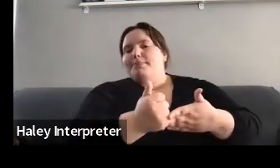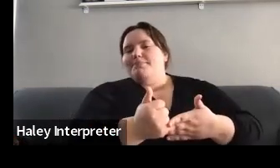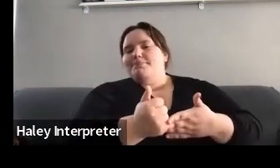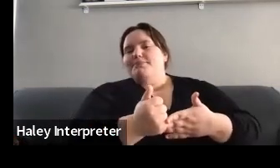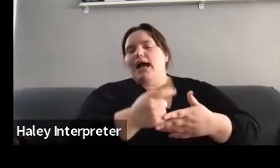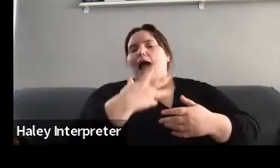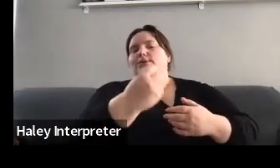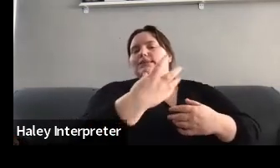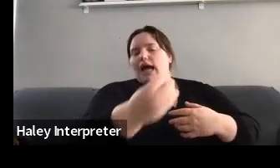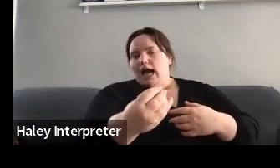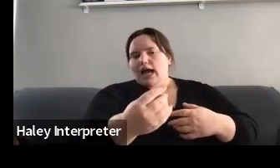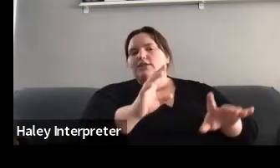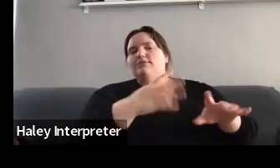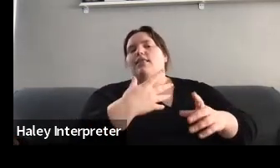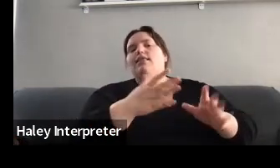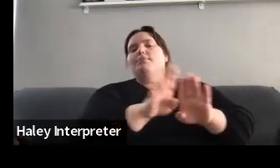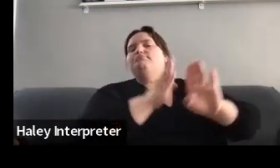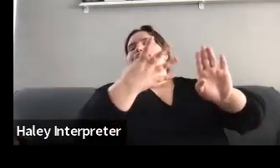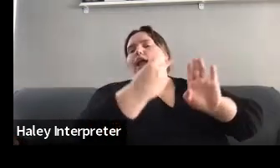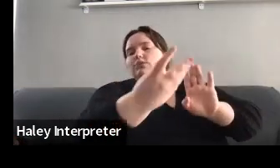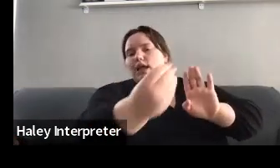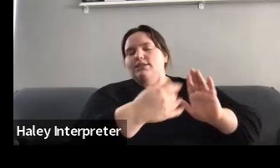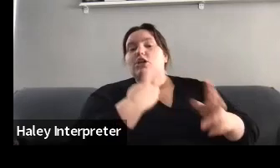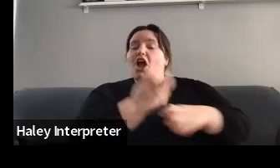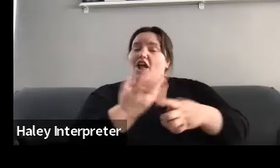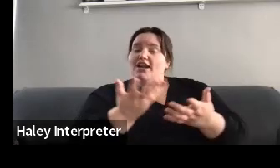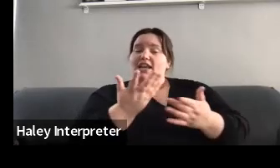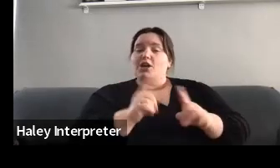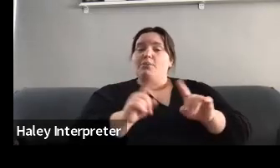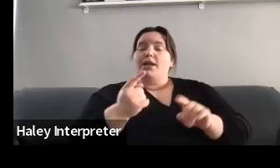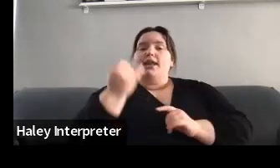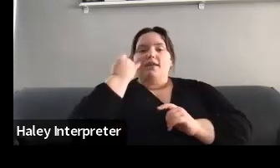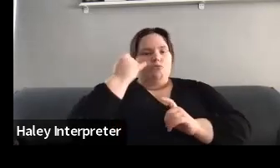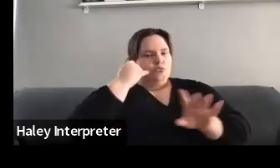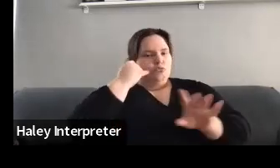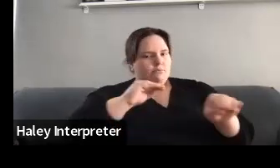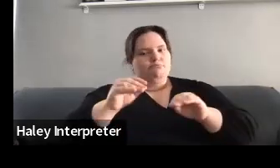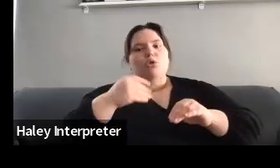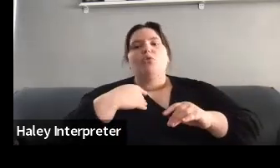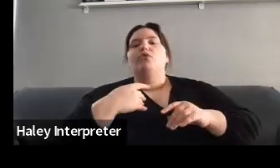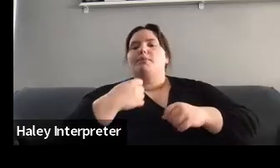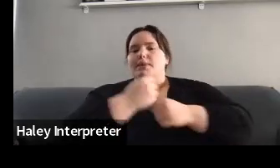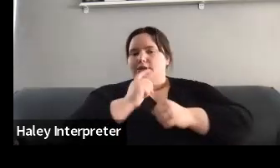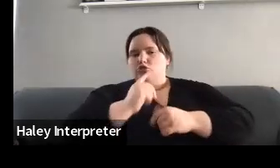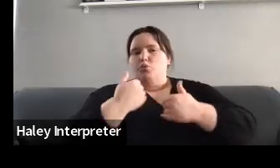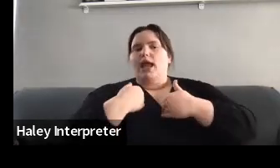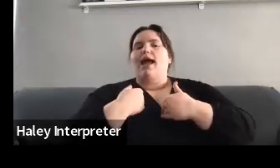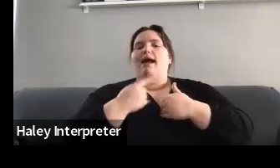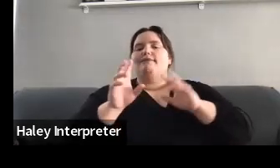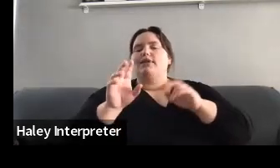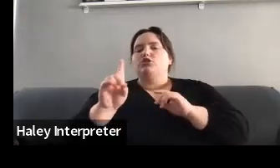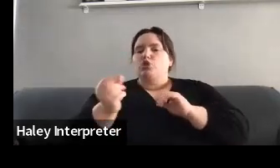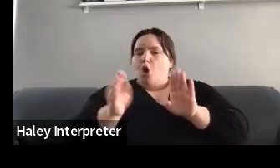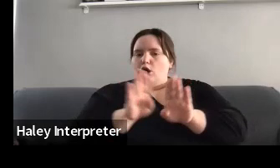So it's hard here, but if we eventually move, I'm going to make sure we can have a dog door.